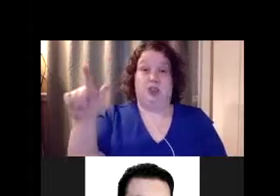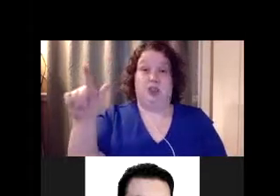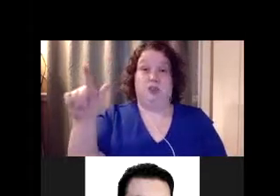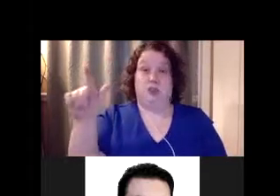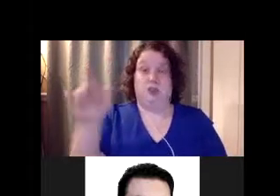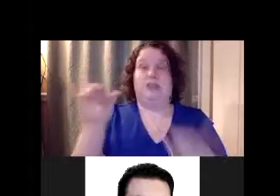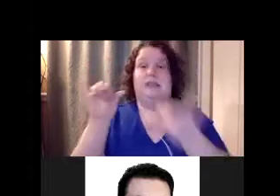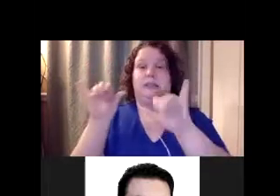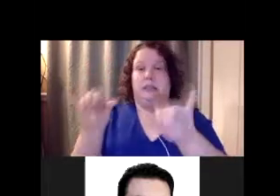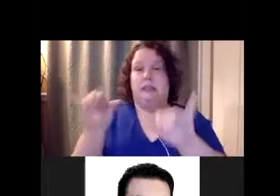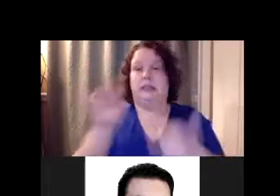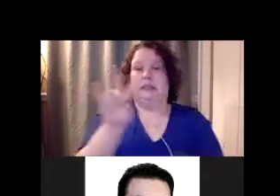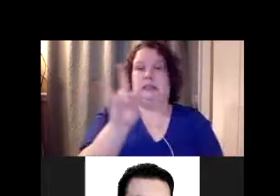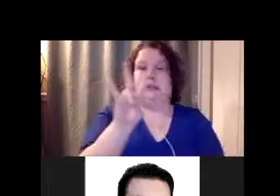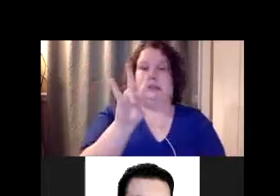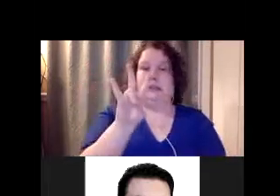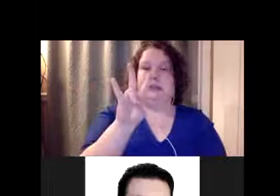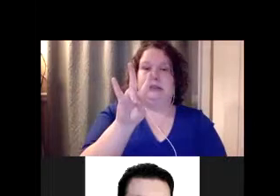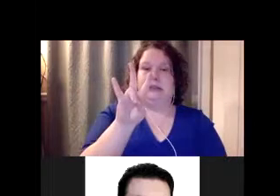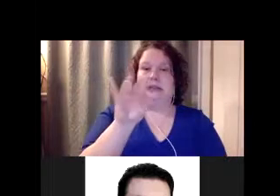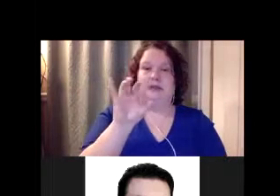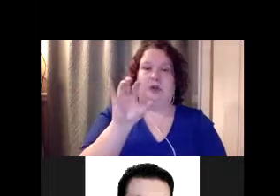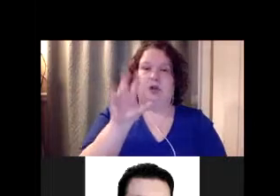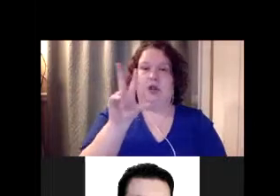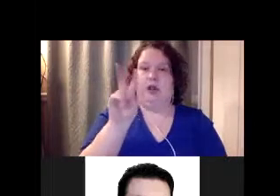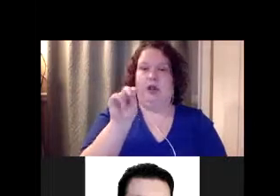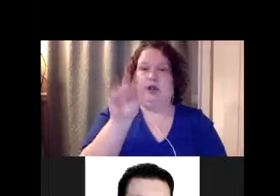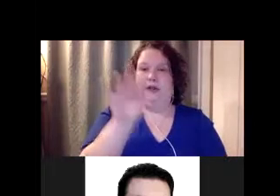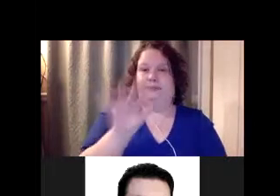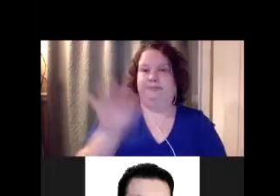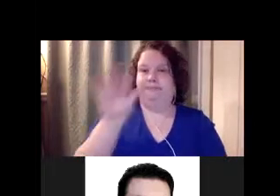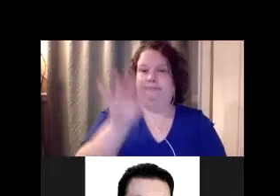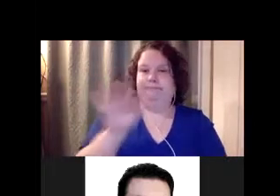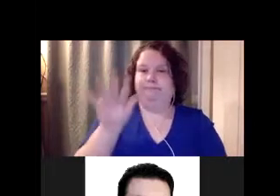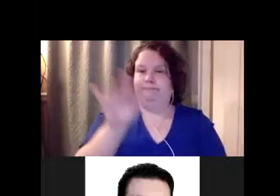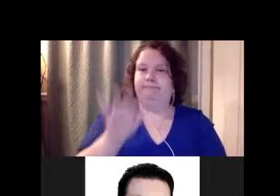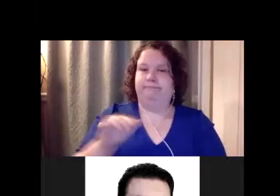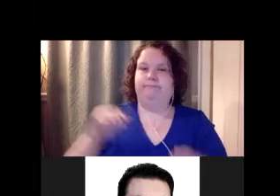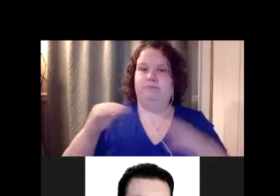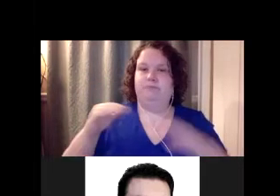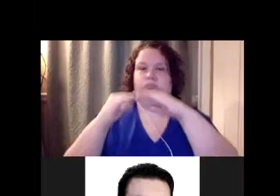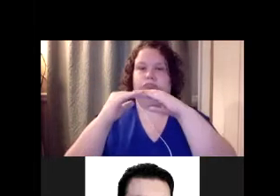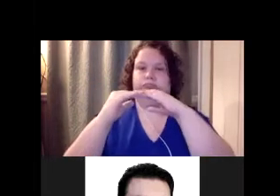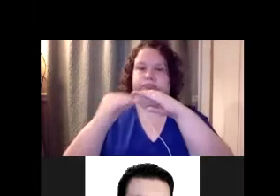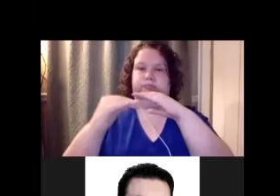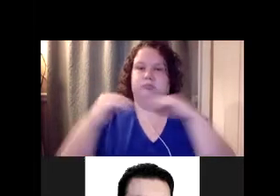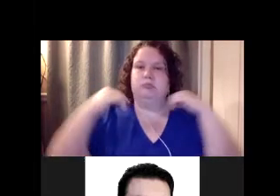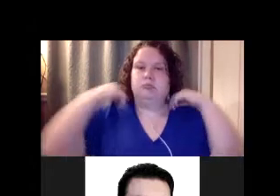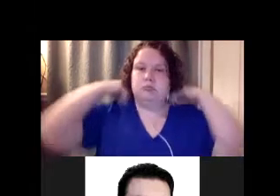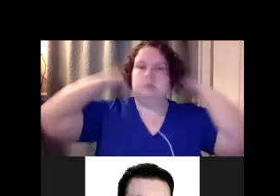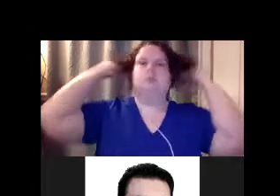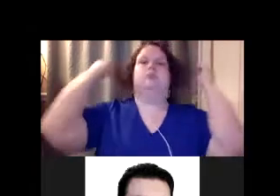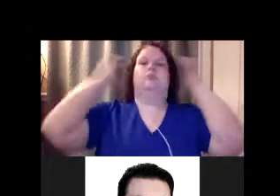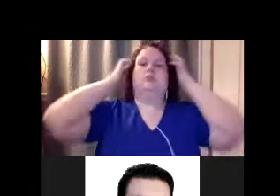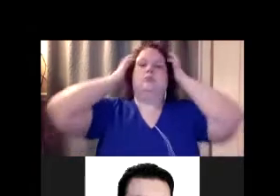to 730 range over the next 5-year period. At the secondary campuses,